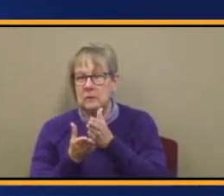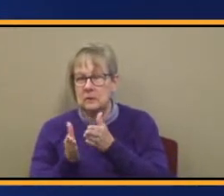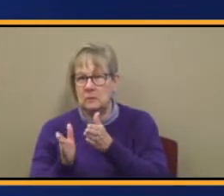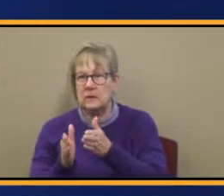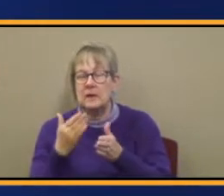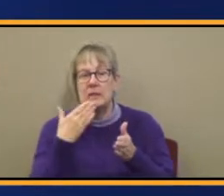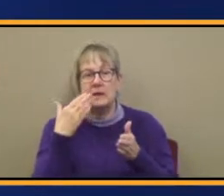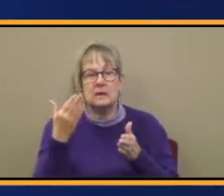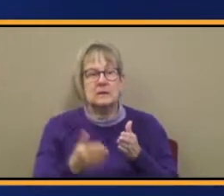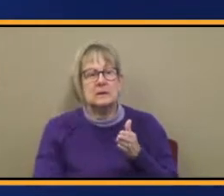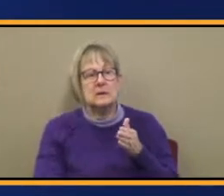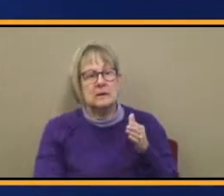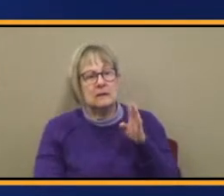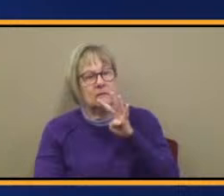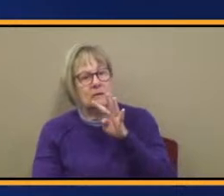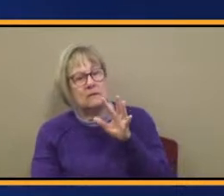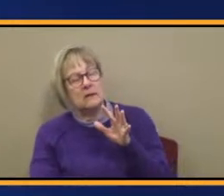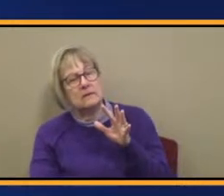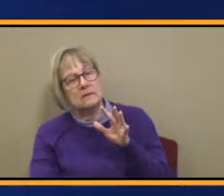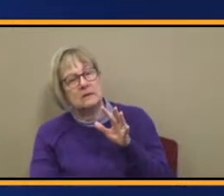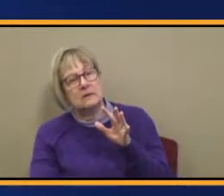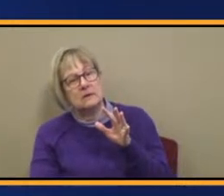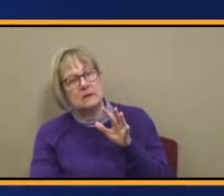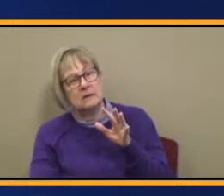Thank you. 45.